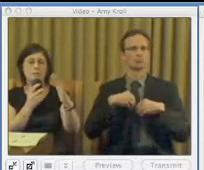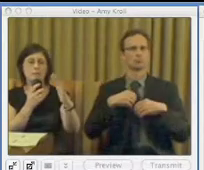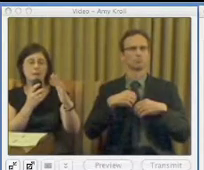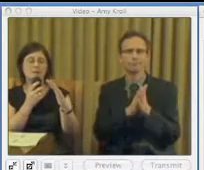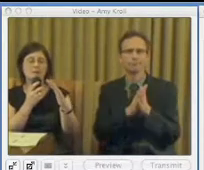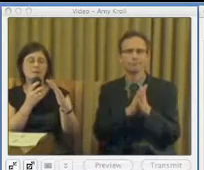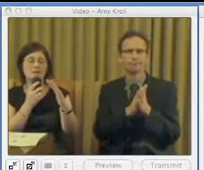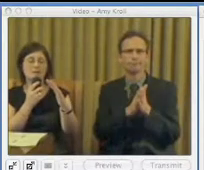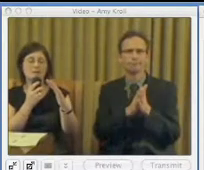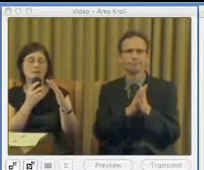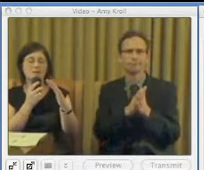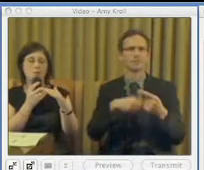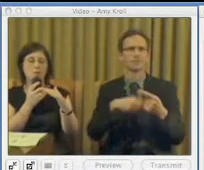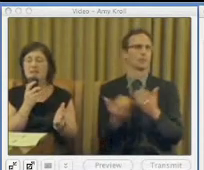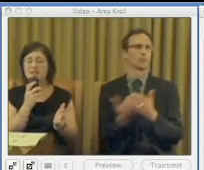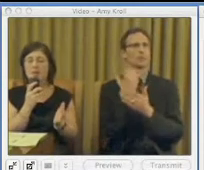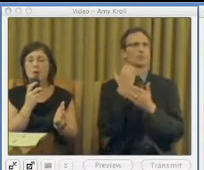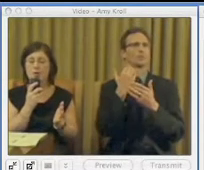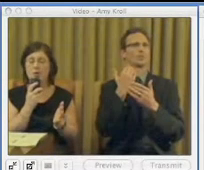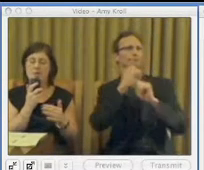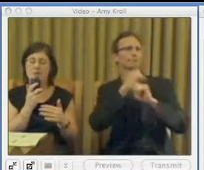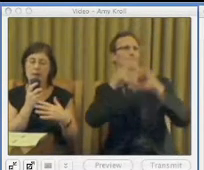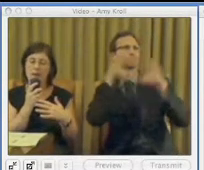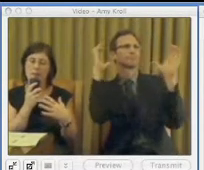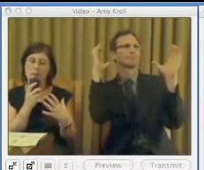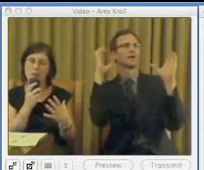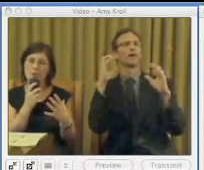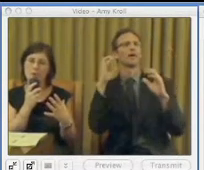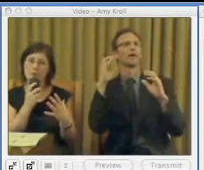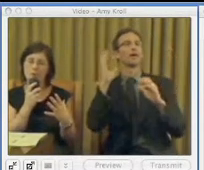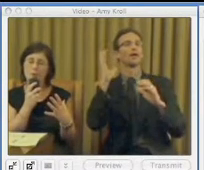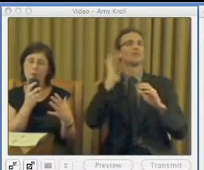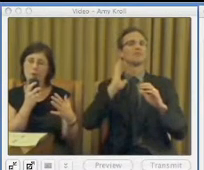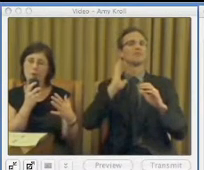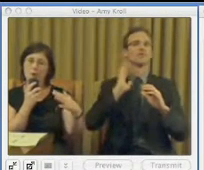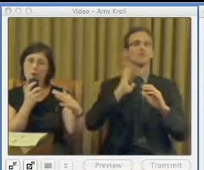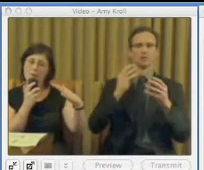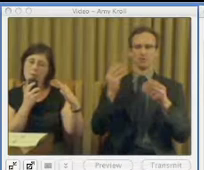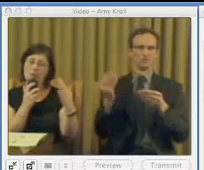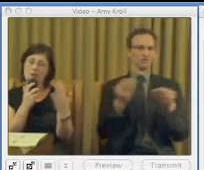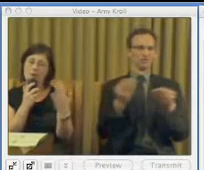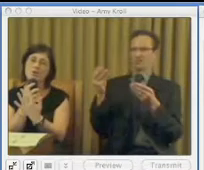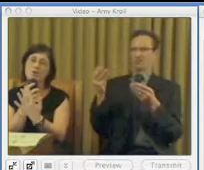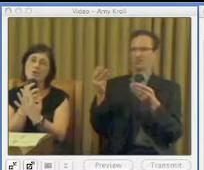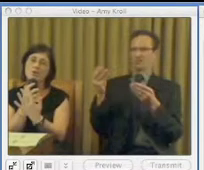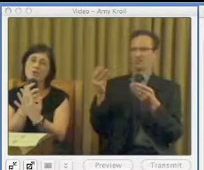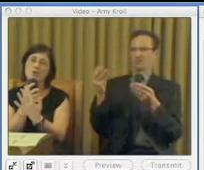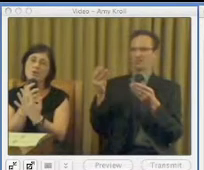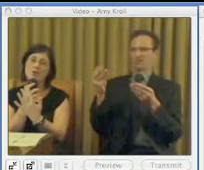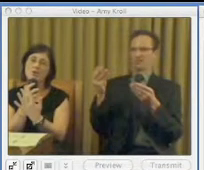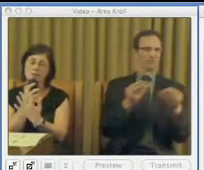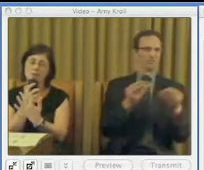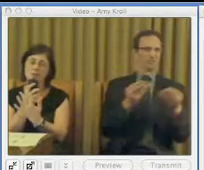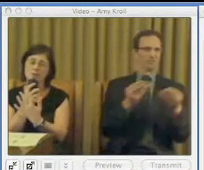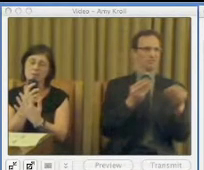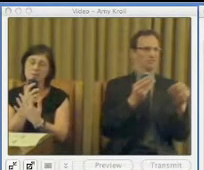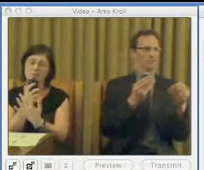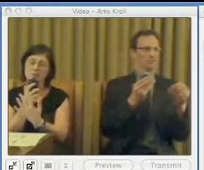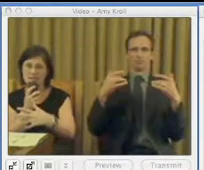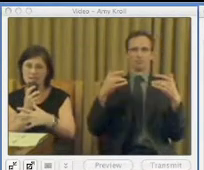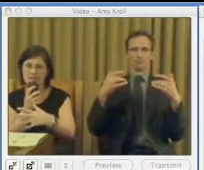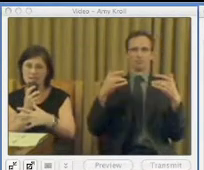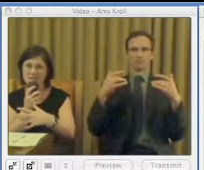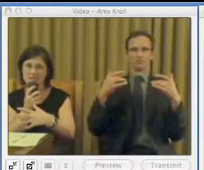from this more cynical, I suppose, if you like, approach to our work, to a more engaged